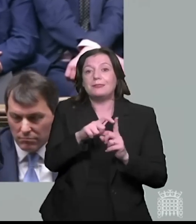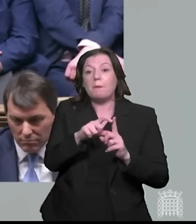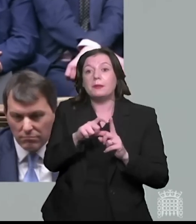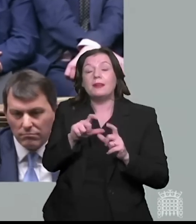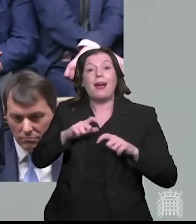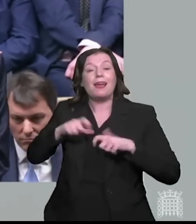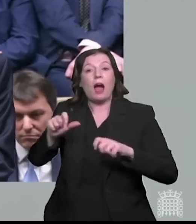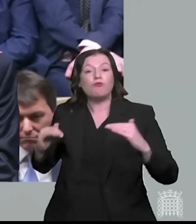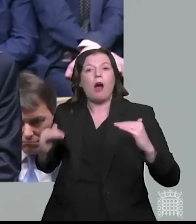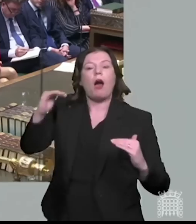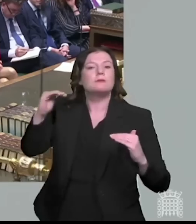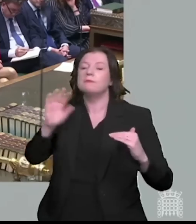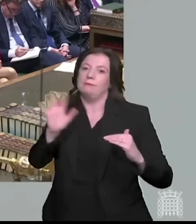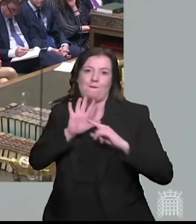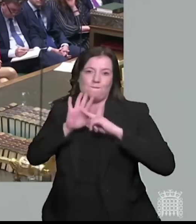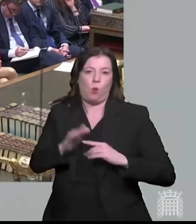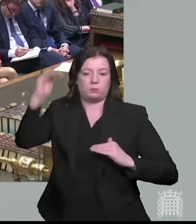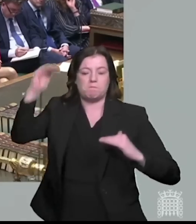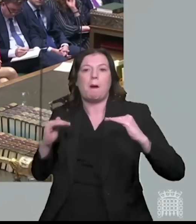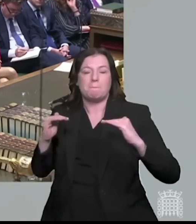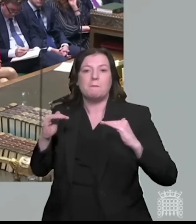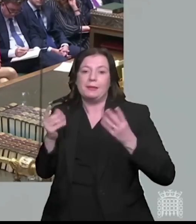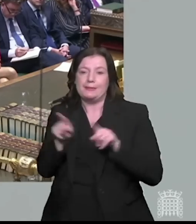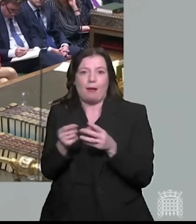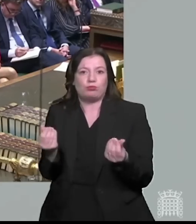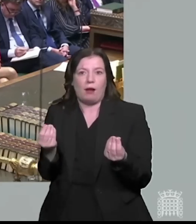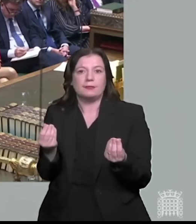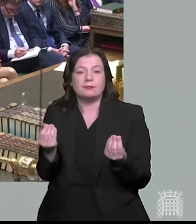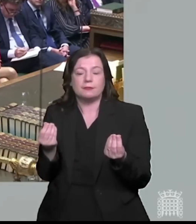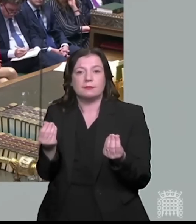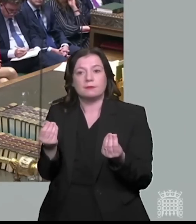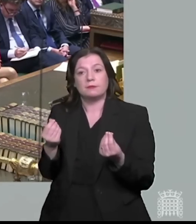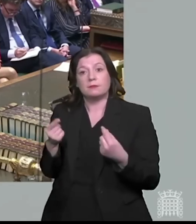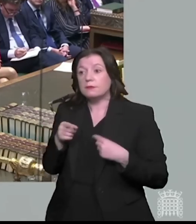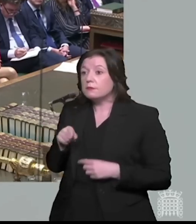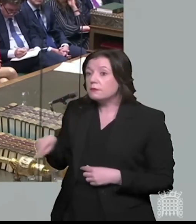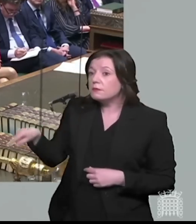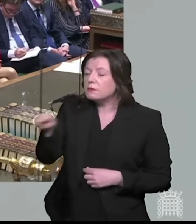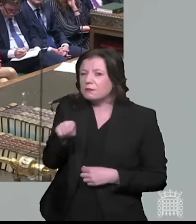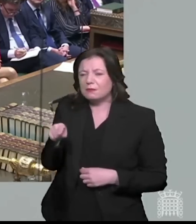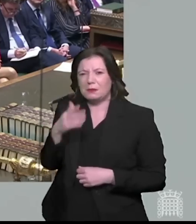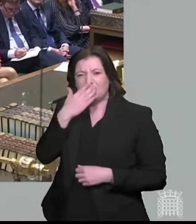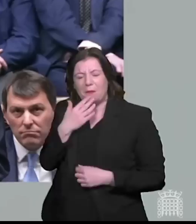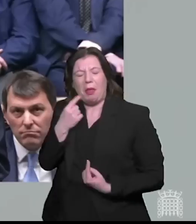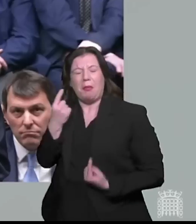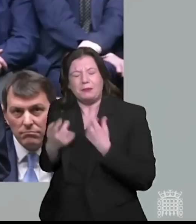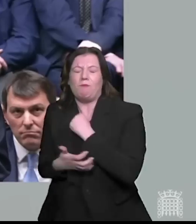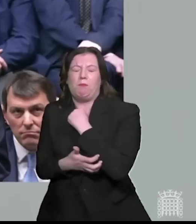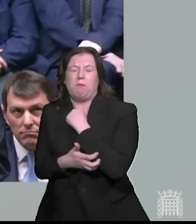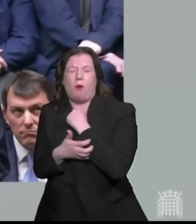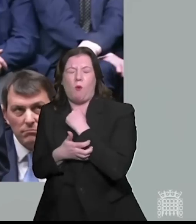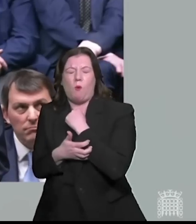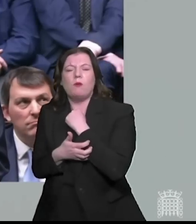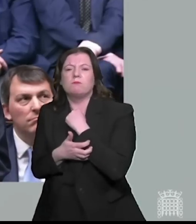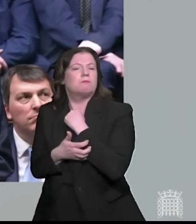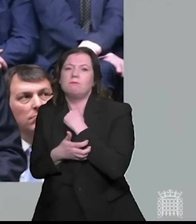charges. Under a Conservative government, the energy premium paid by our poorest customers, our poorest